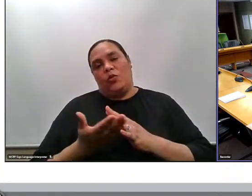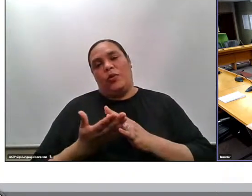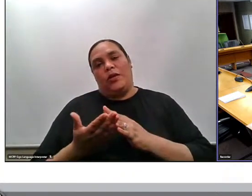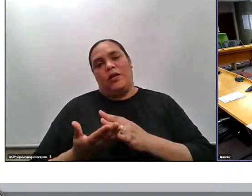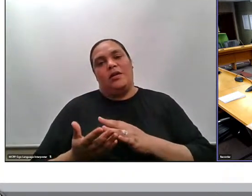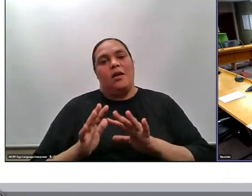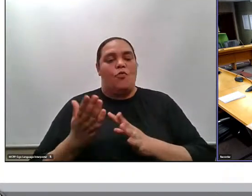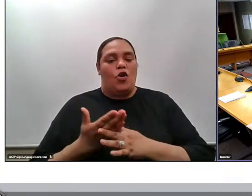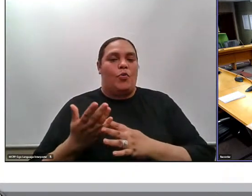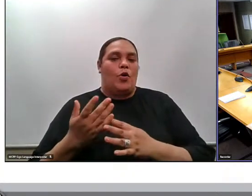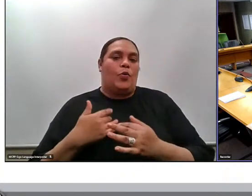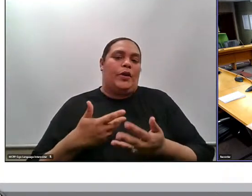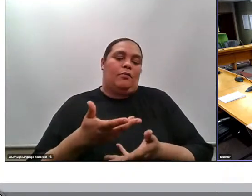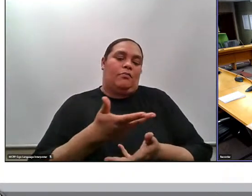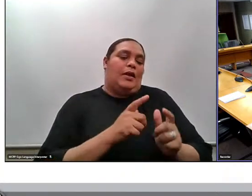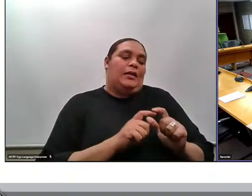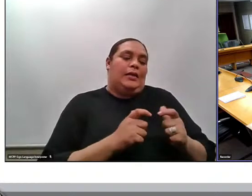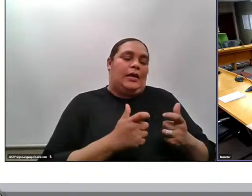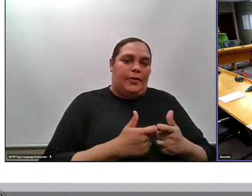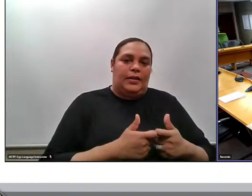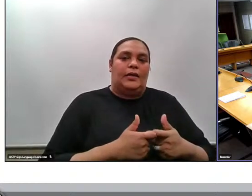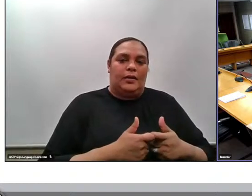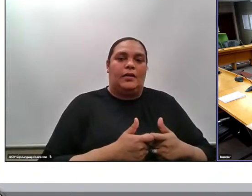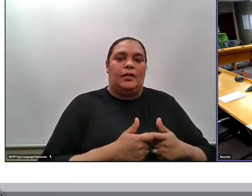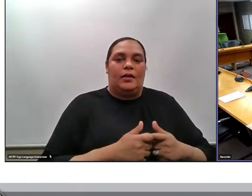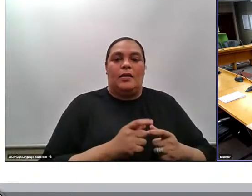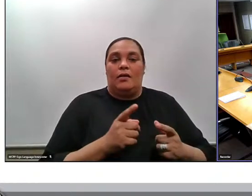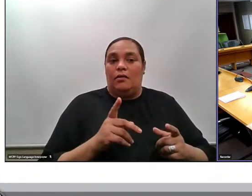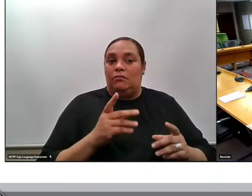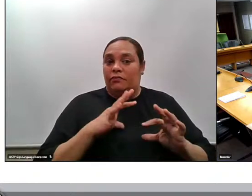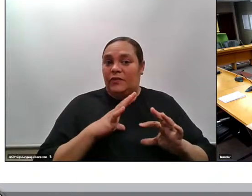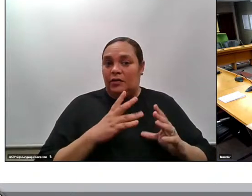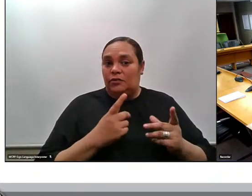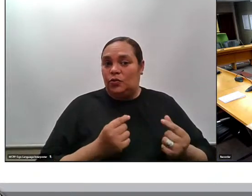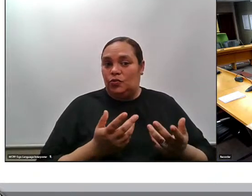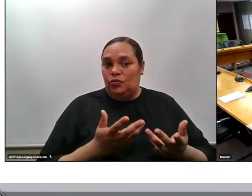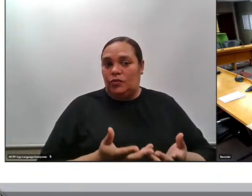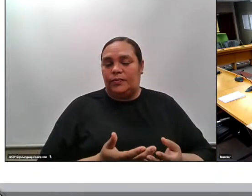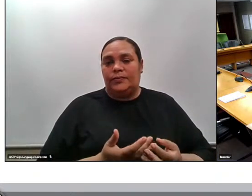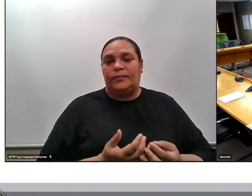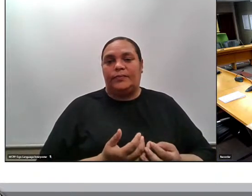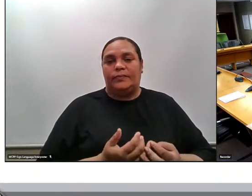so we can deliberate as a committee. Would that be in order?